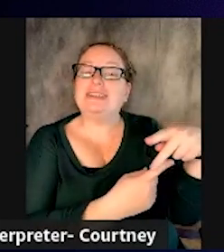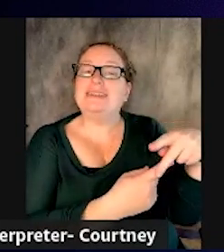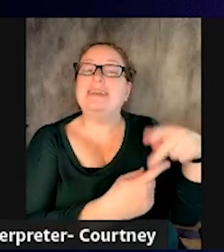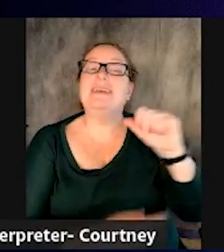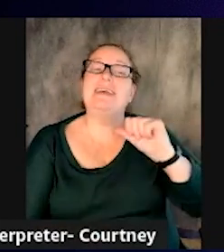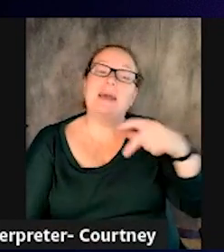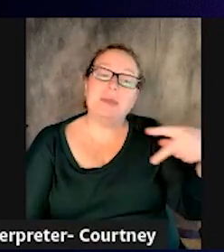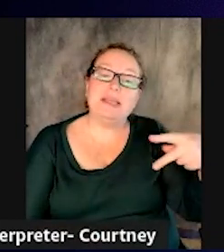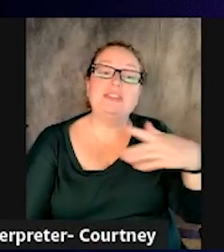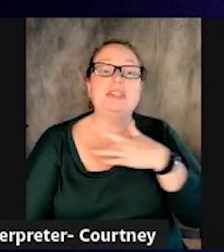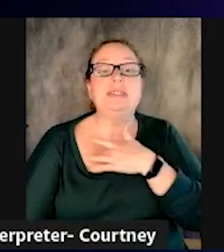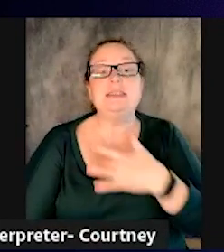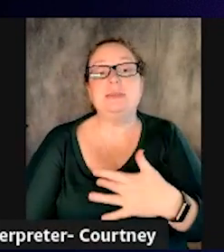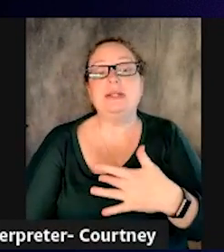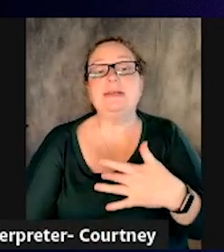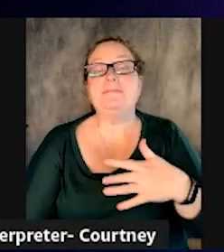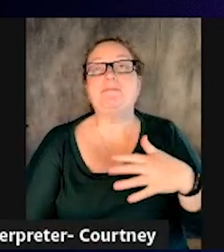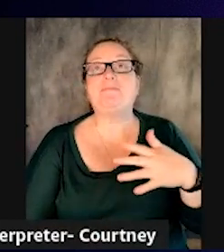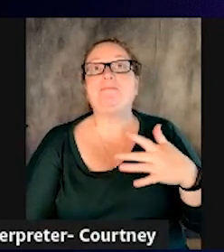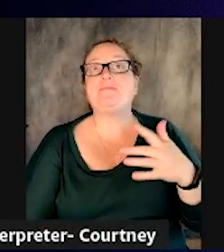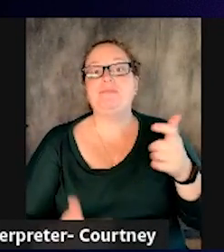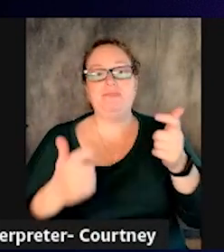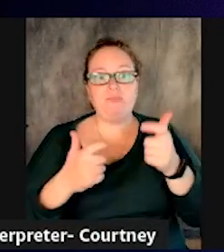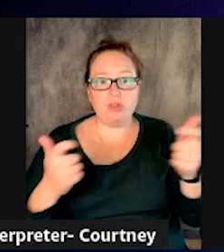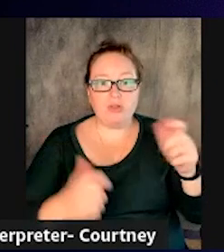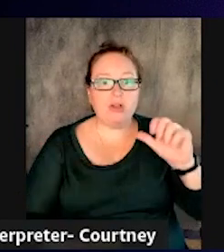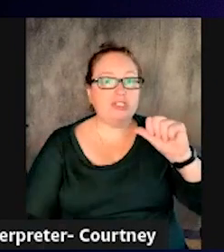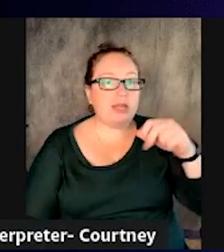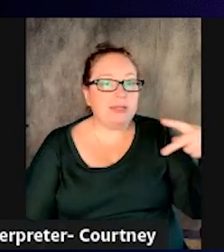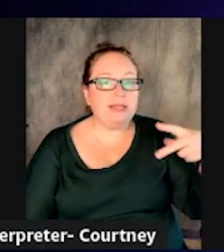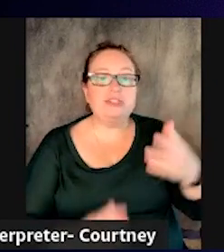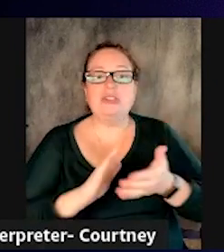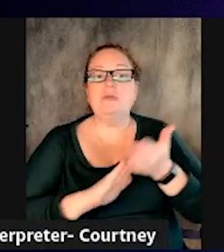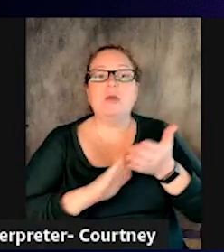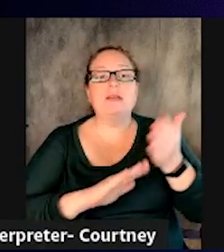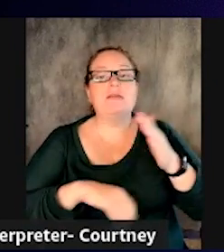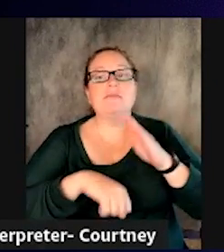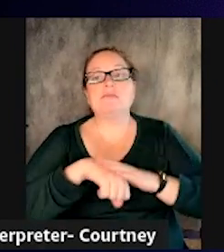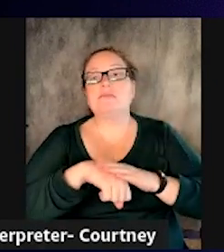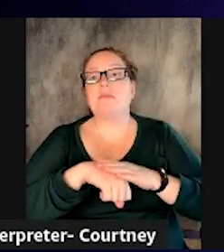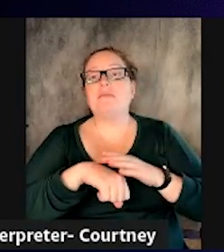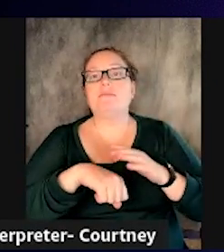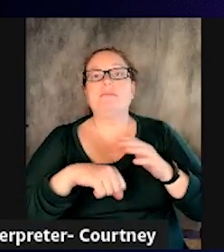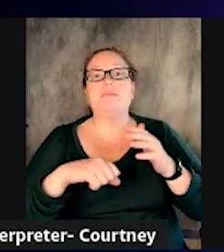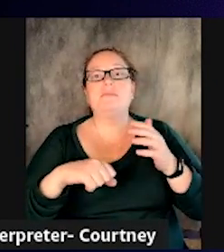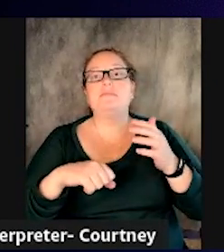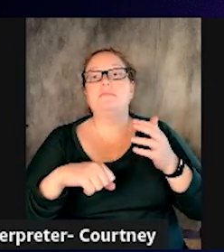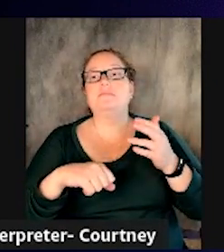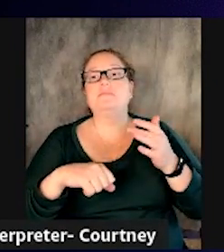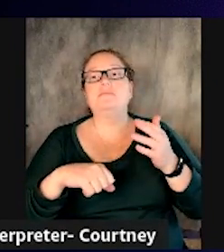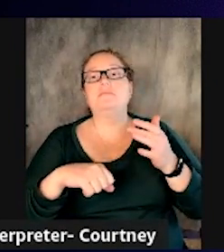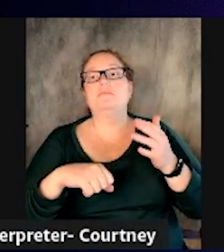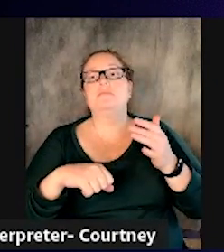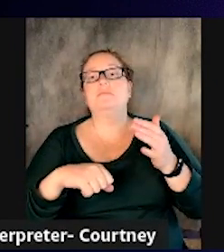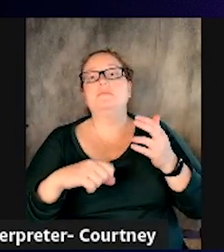is typically a large application running on multiple,